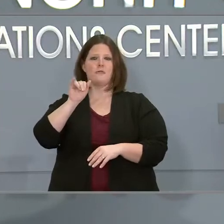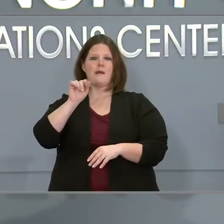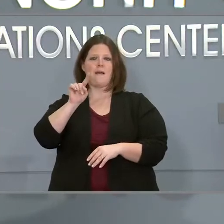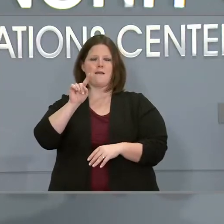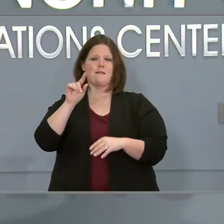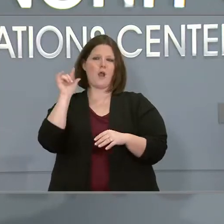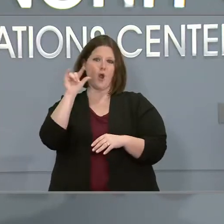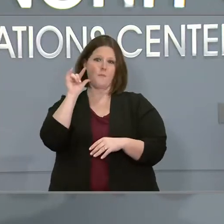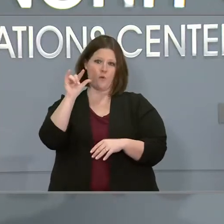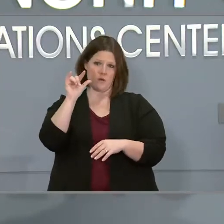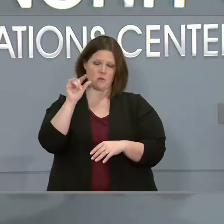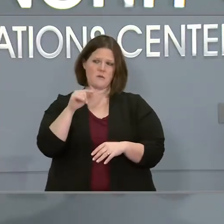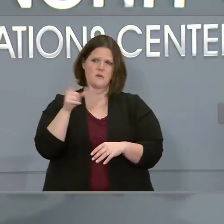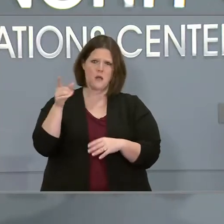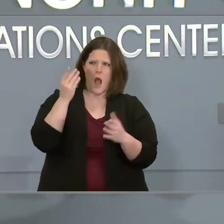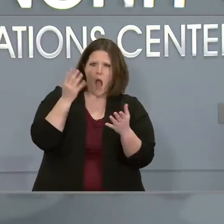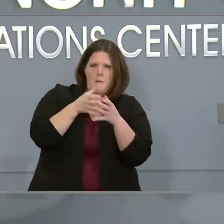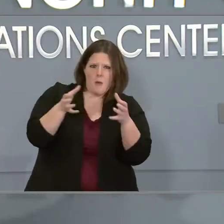to sign that bill?